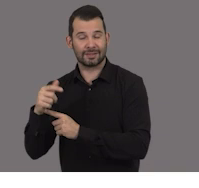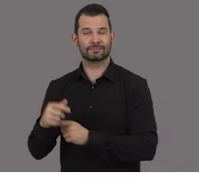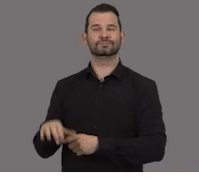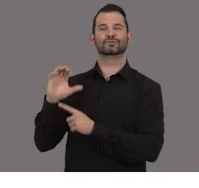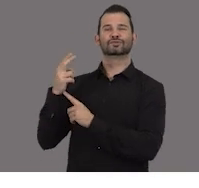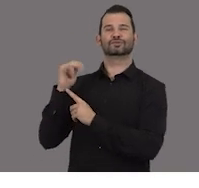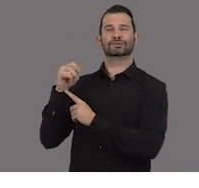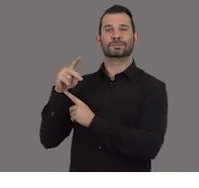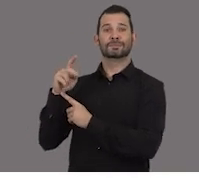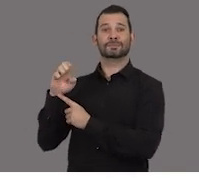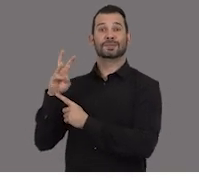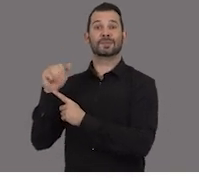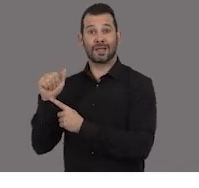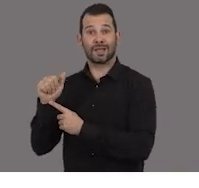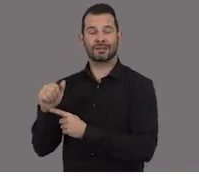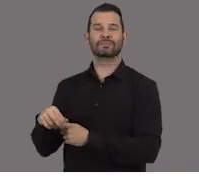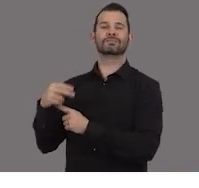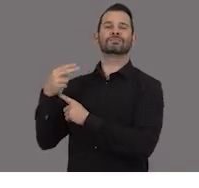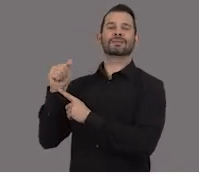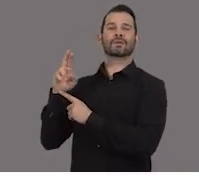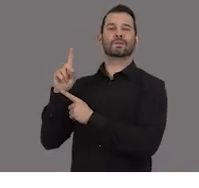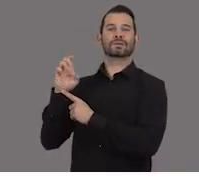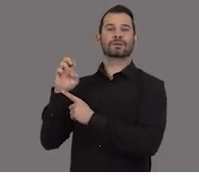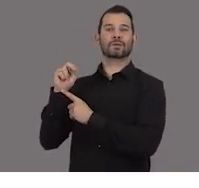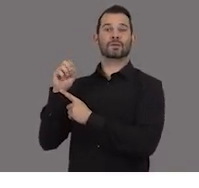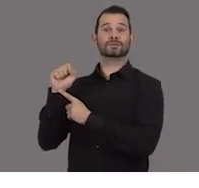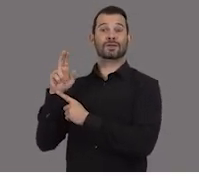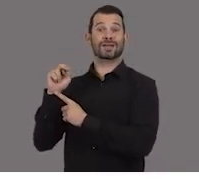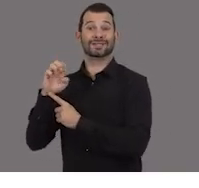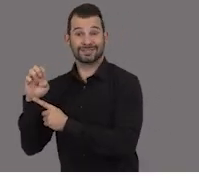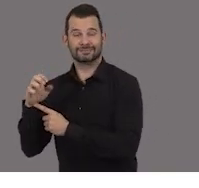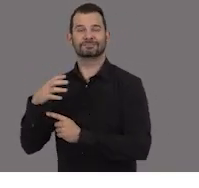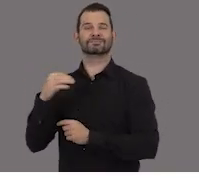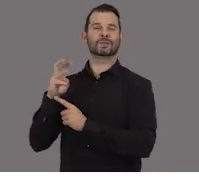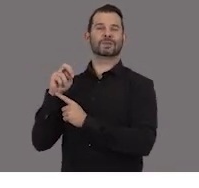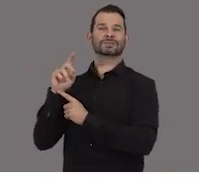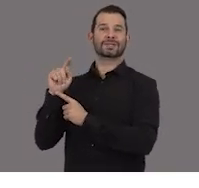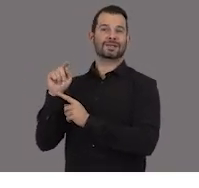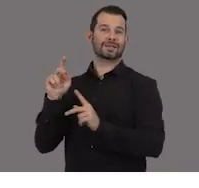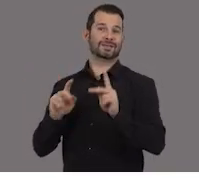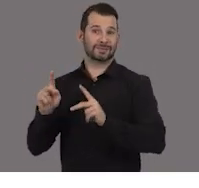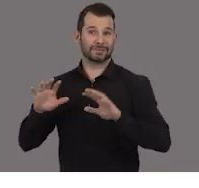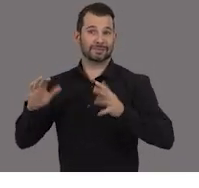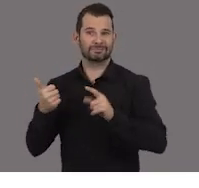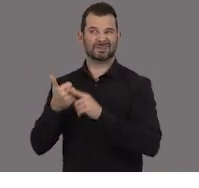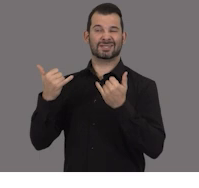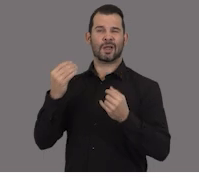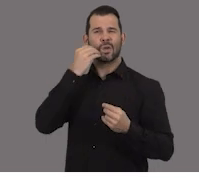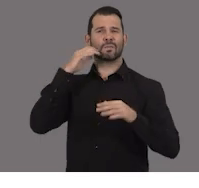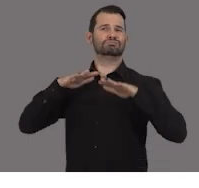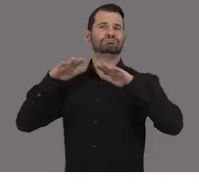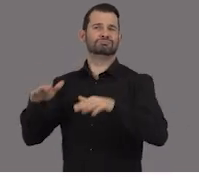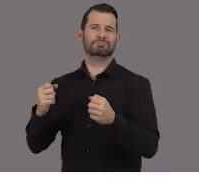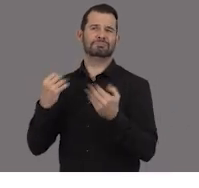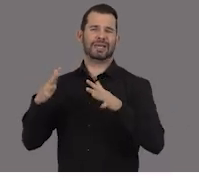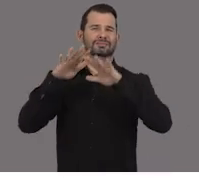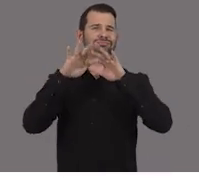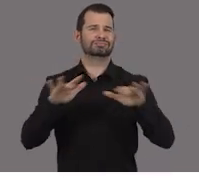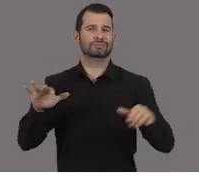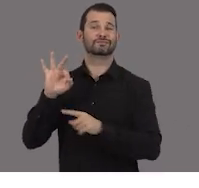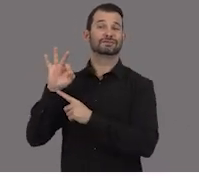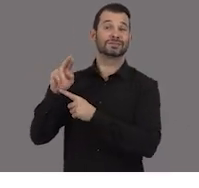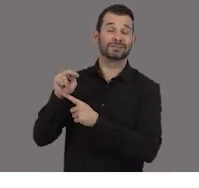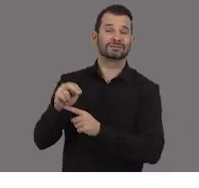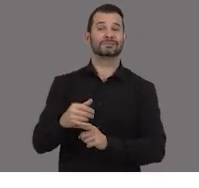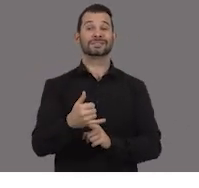the Haudenosaunee, and the Wendat peoples, and is now home to many diverse First Nations,